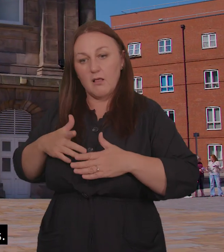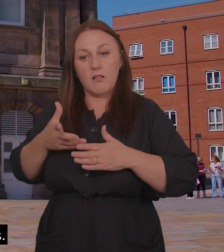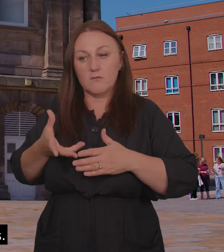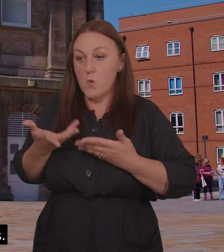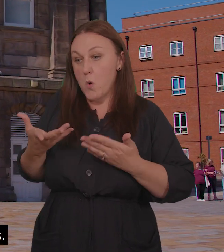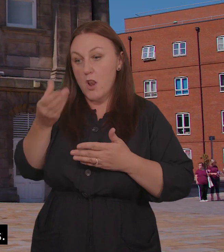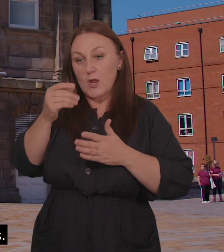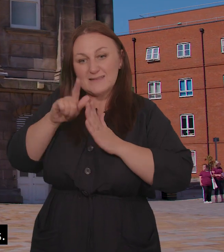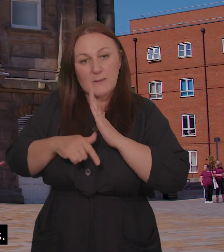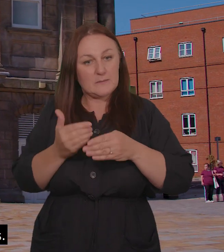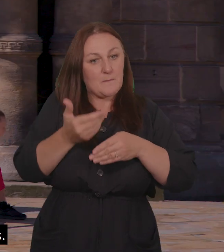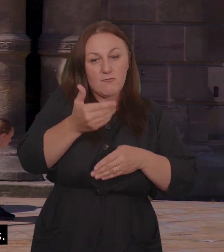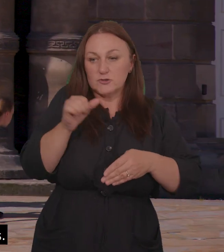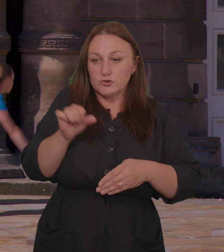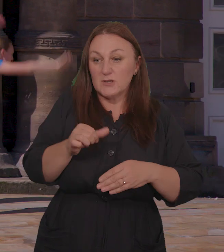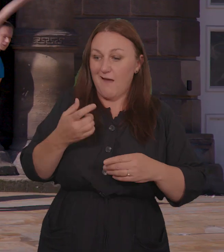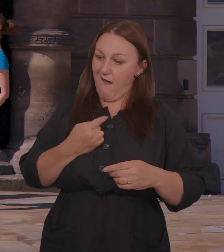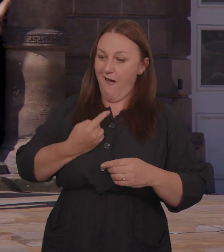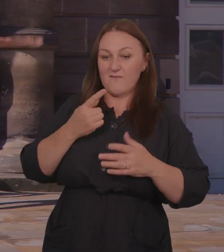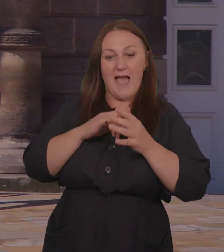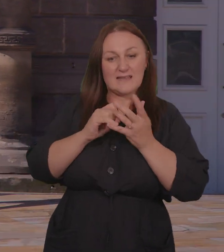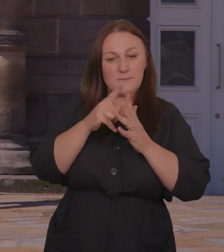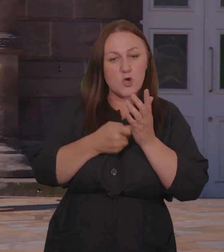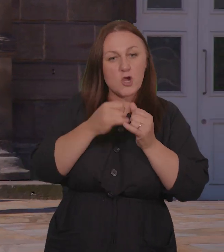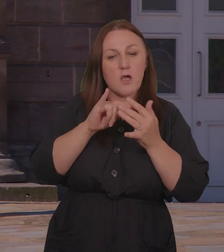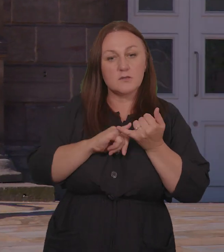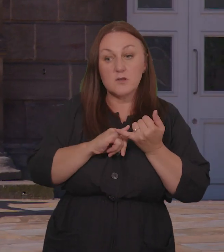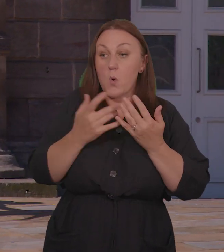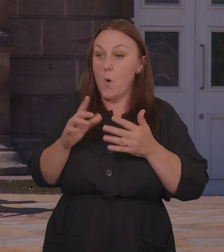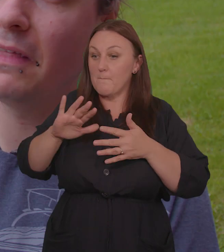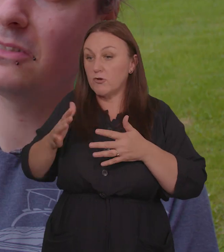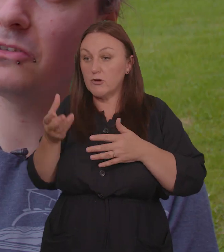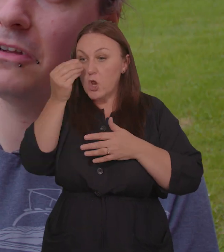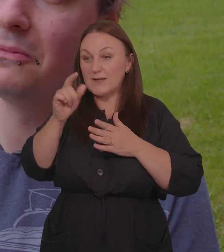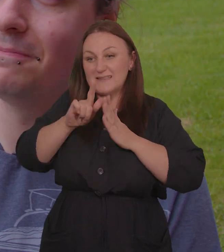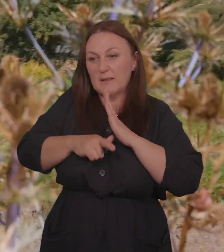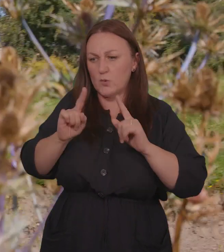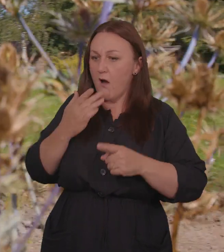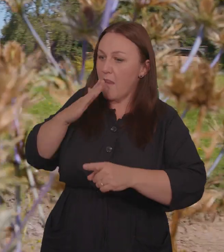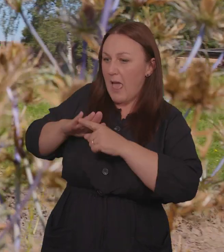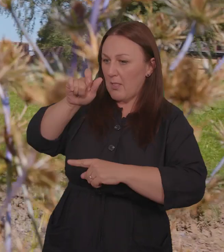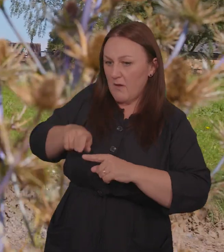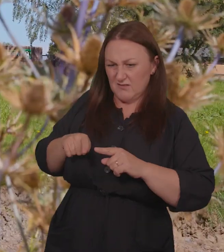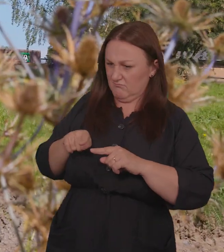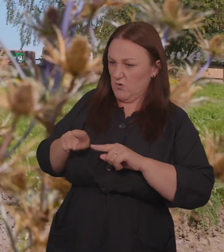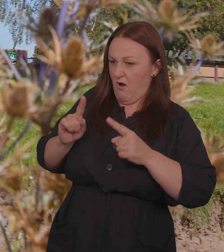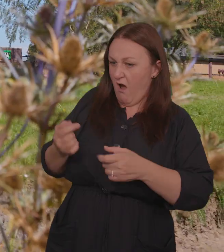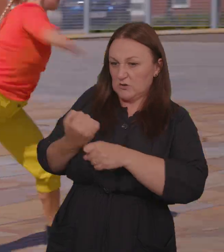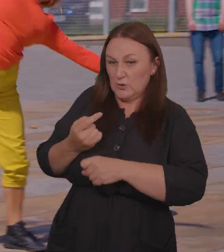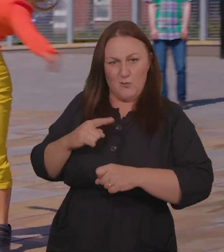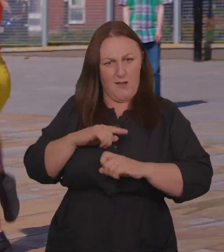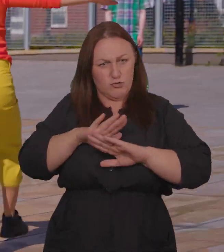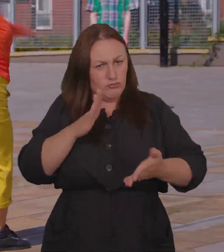Like myself, I've got Asperger's and moderate learning difficulty. You can't just label someone and say, oh no, you can't do this, because that's not true. All